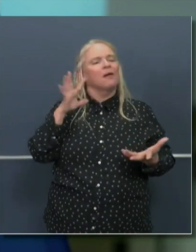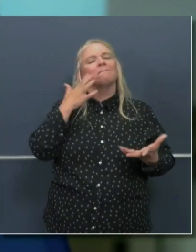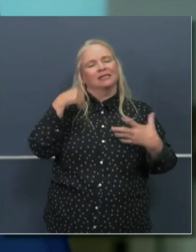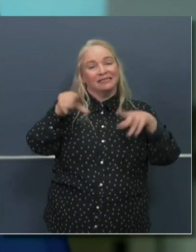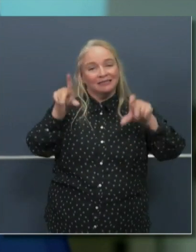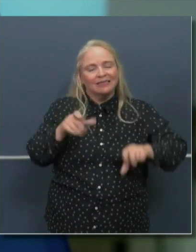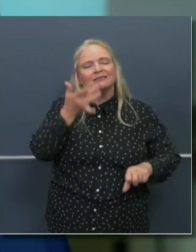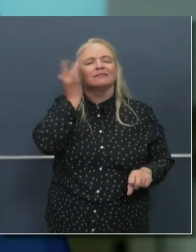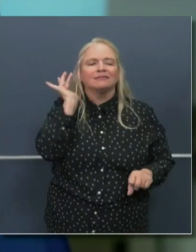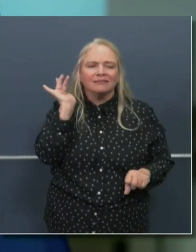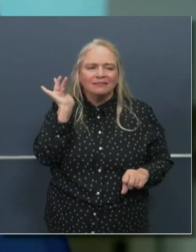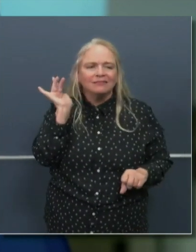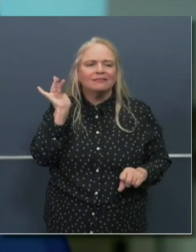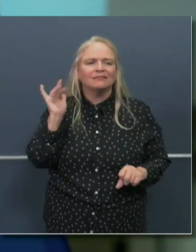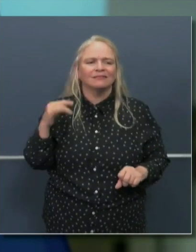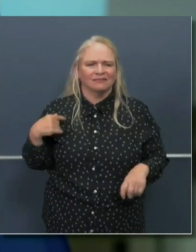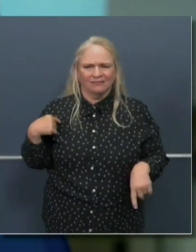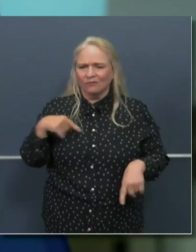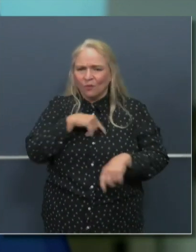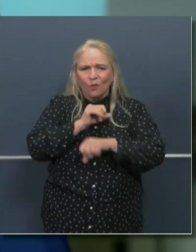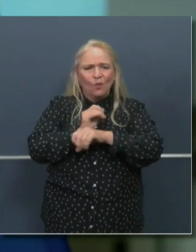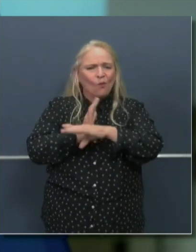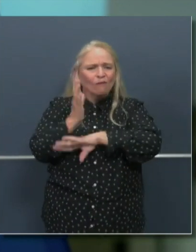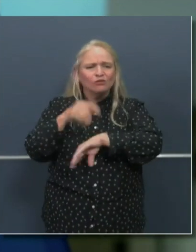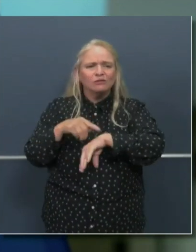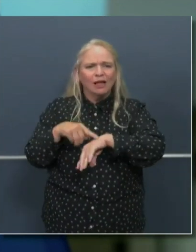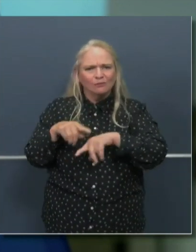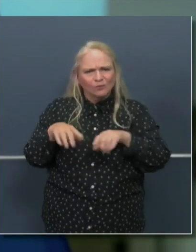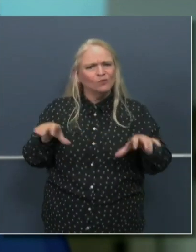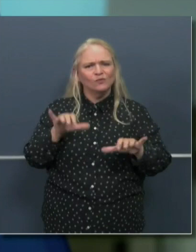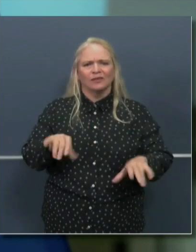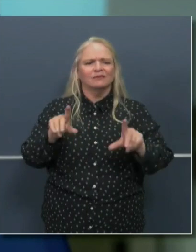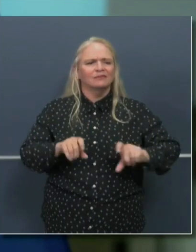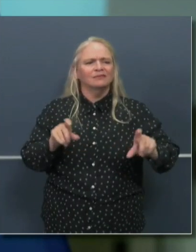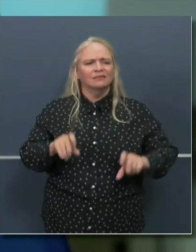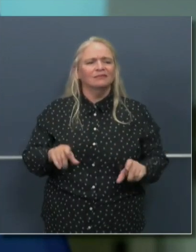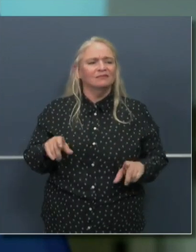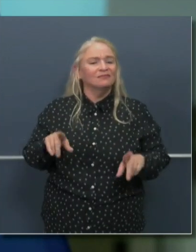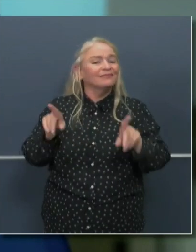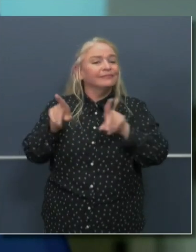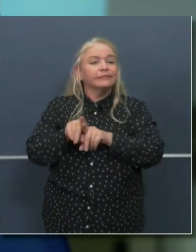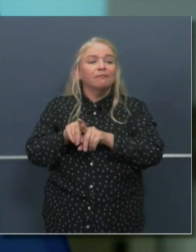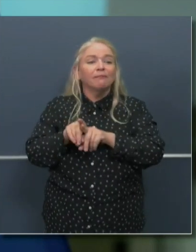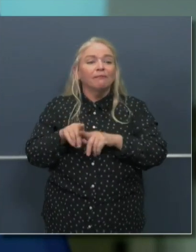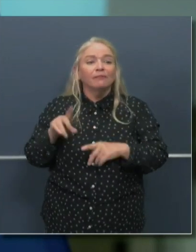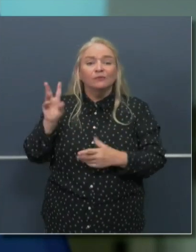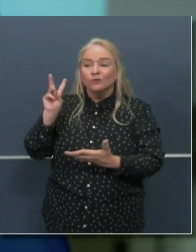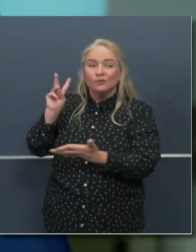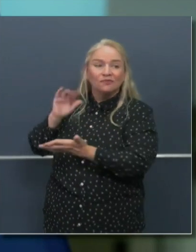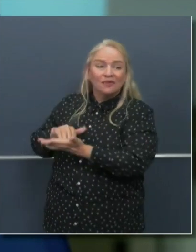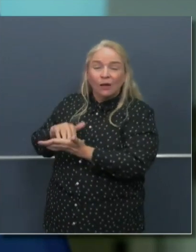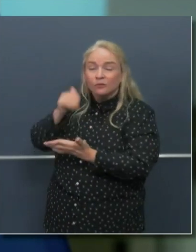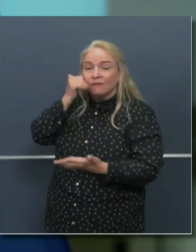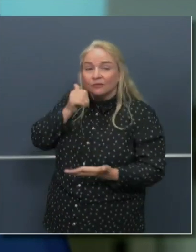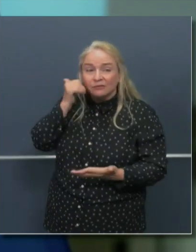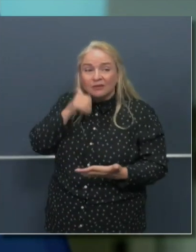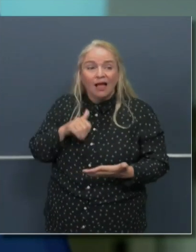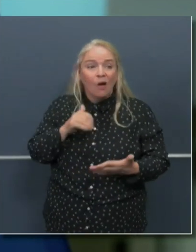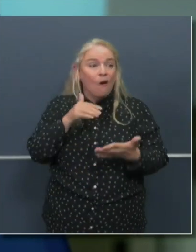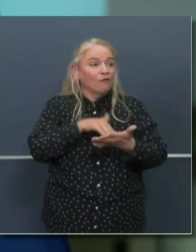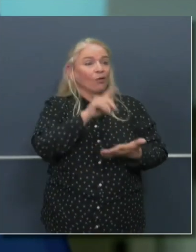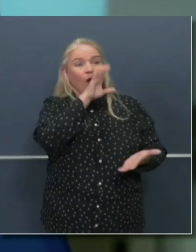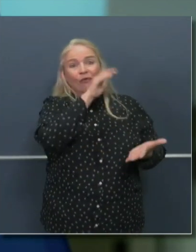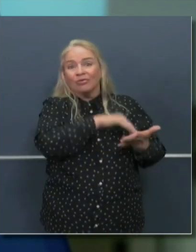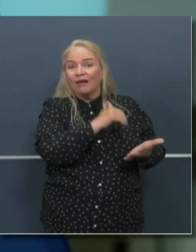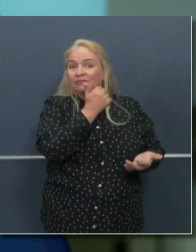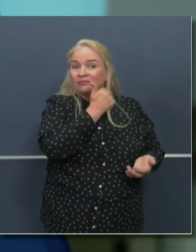working overtime on this, and we'll, like we did last time when we went from 2,000 tests to over 100,000 tests, we'll work our way through this. Final